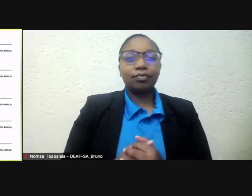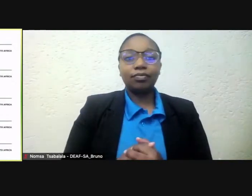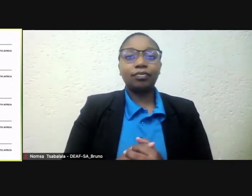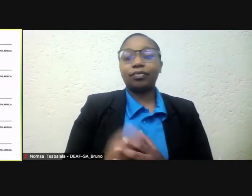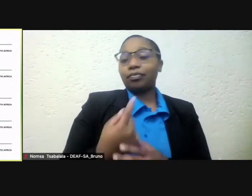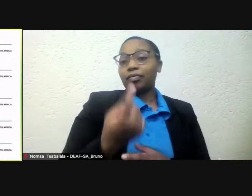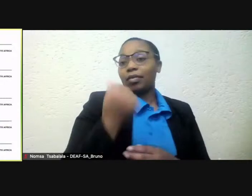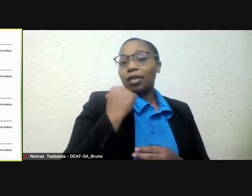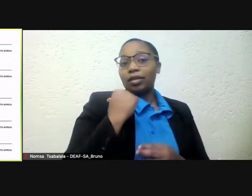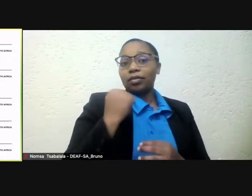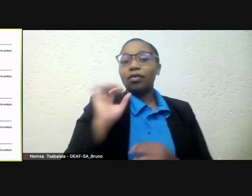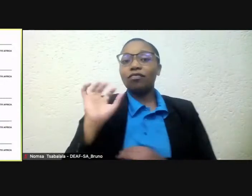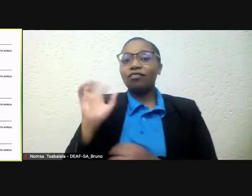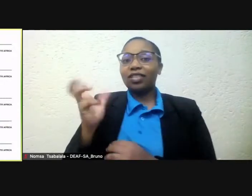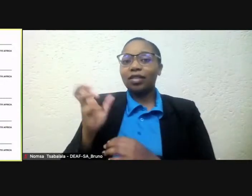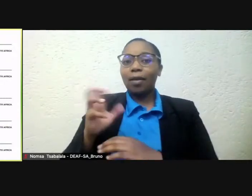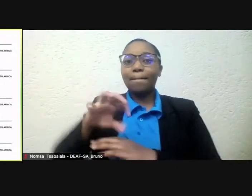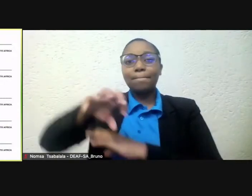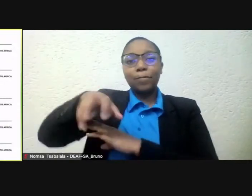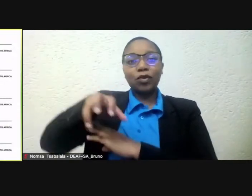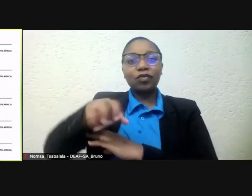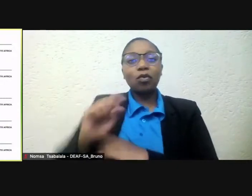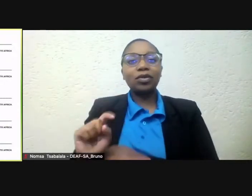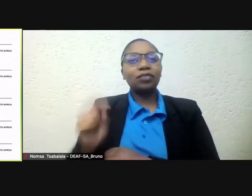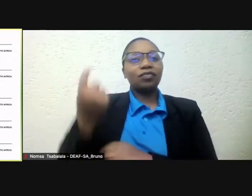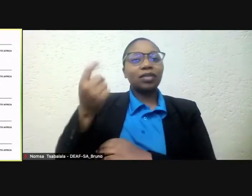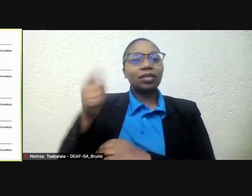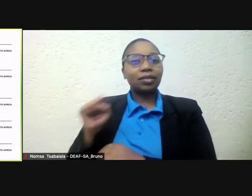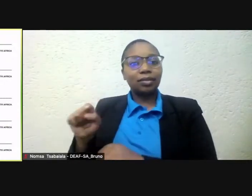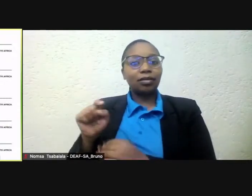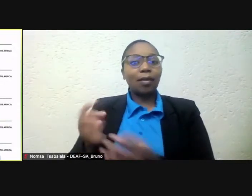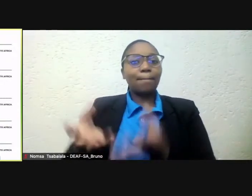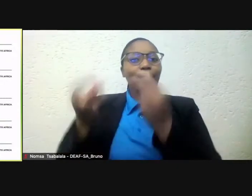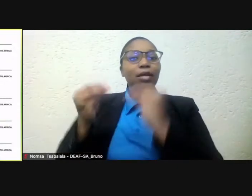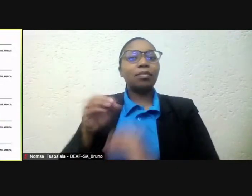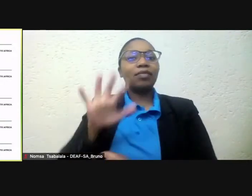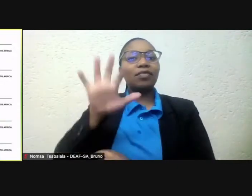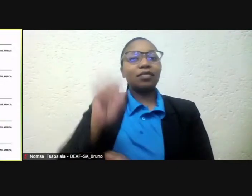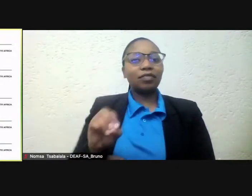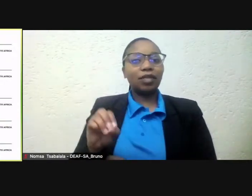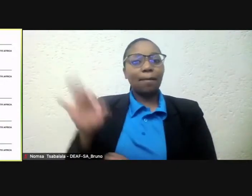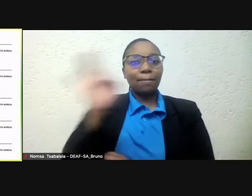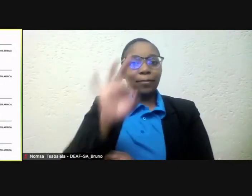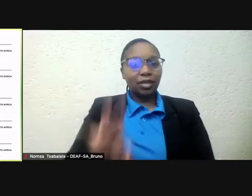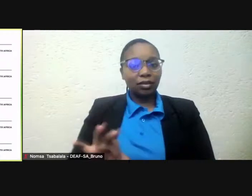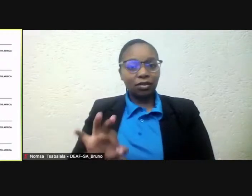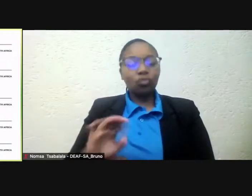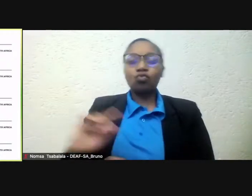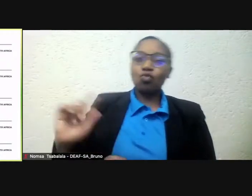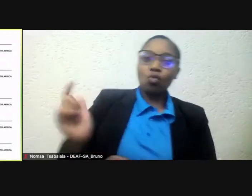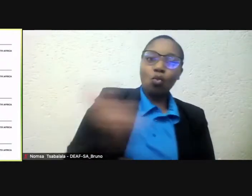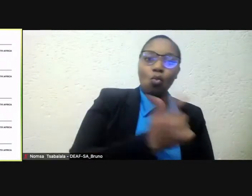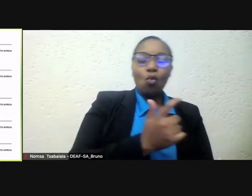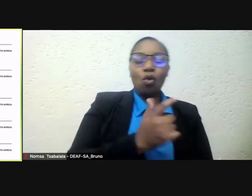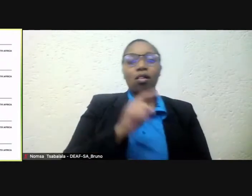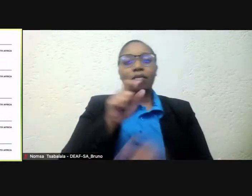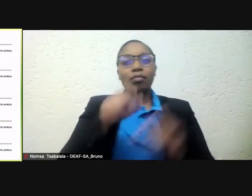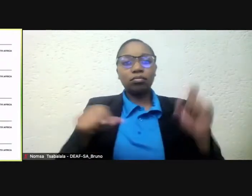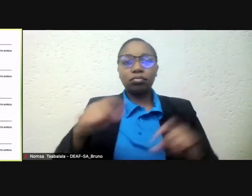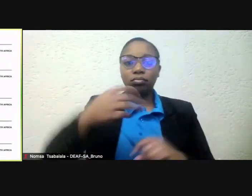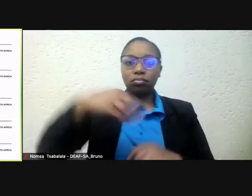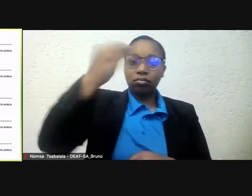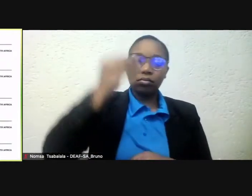became the first one to reach 50% of all adults in the province with at least one